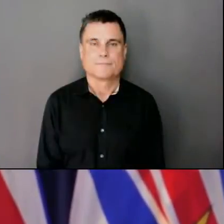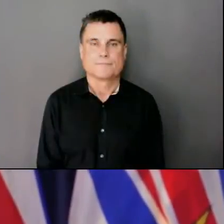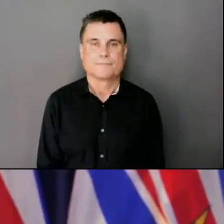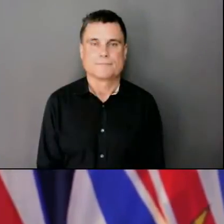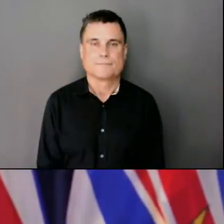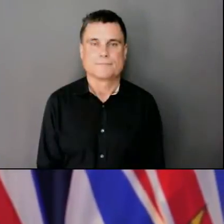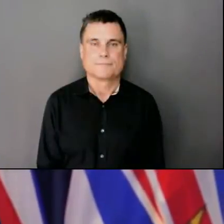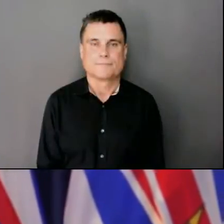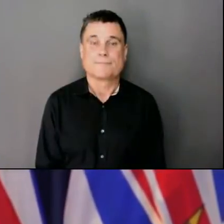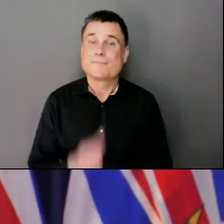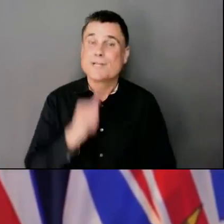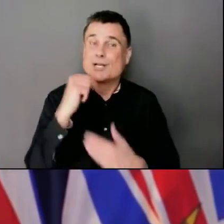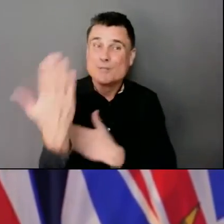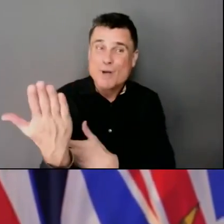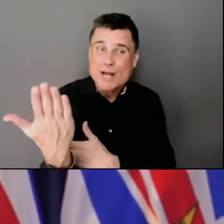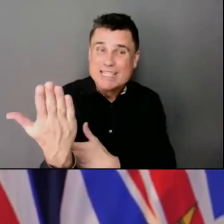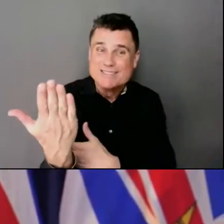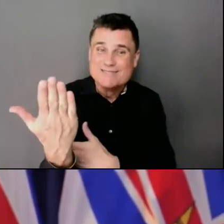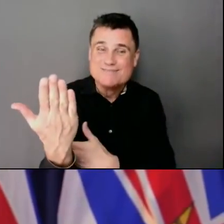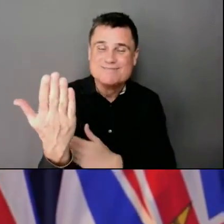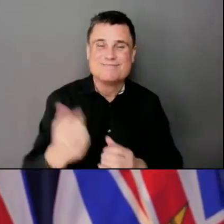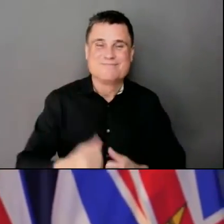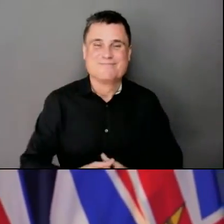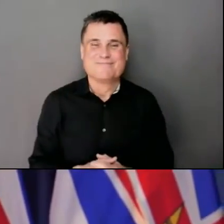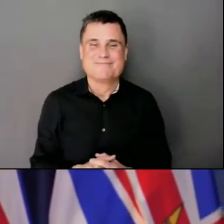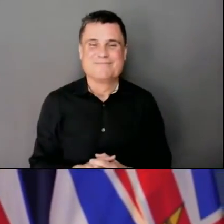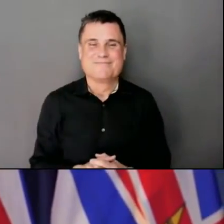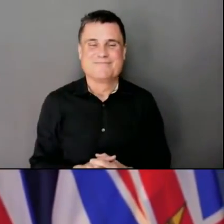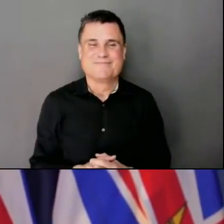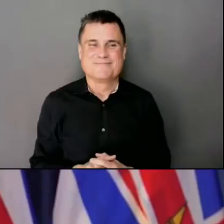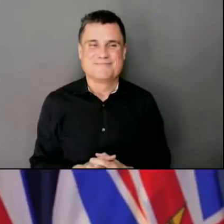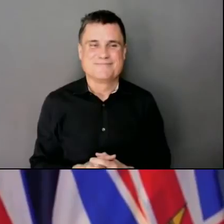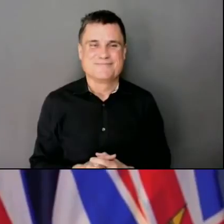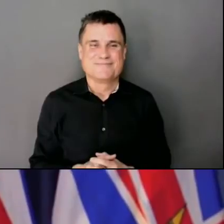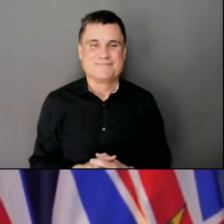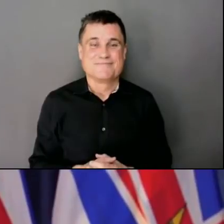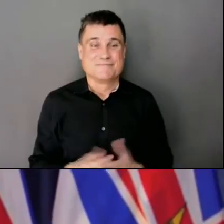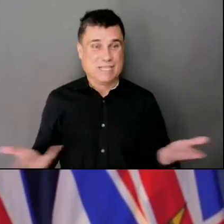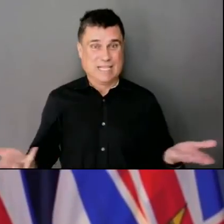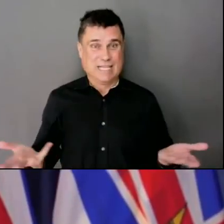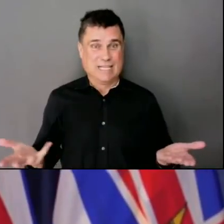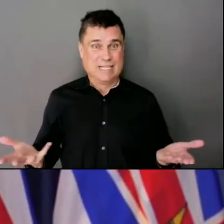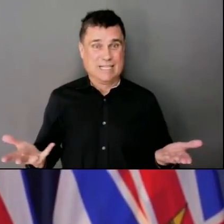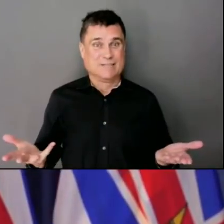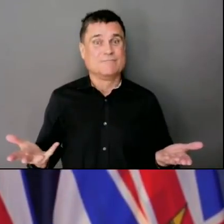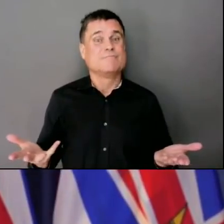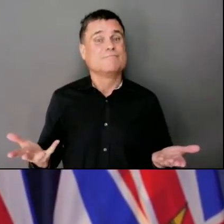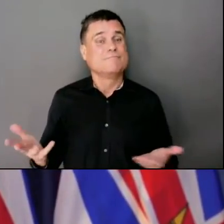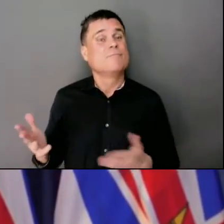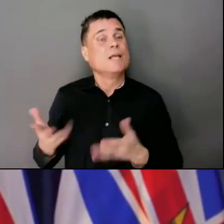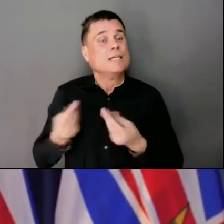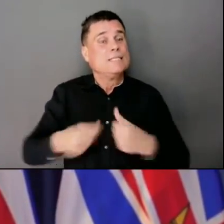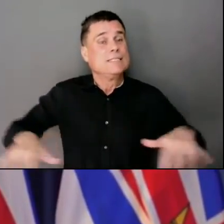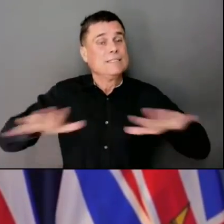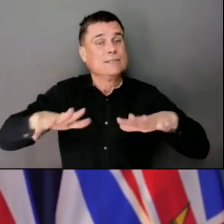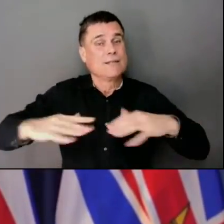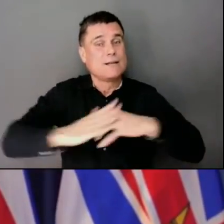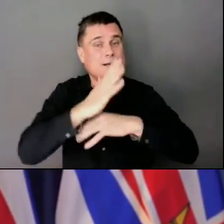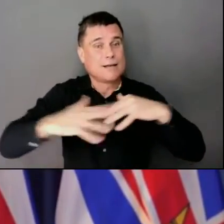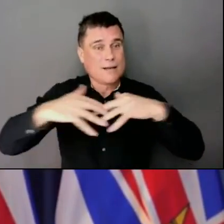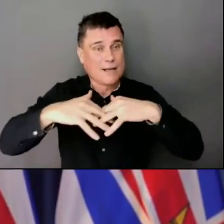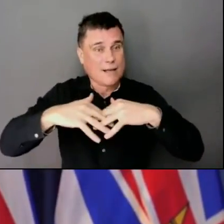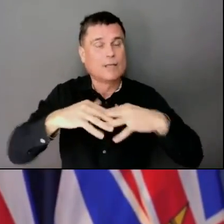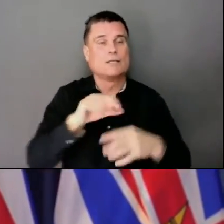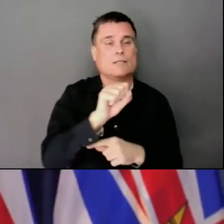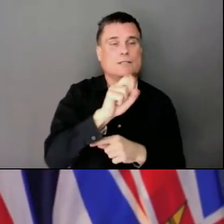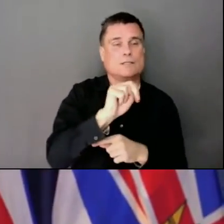Good morning, everyone. It's good to be here on the traditional territory of the Lekwungen-speaking people, the Songhees Nesquimalt